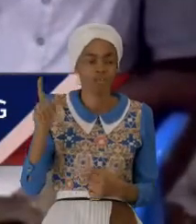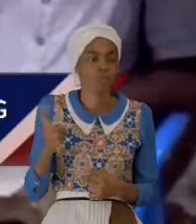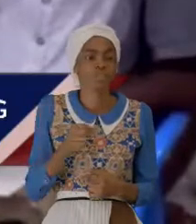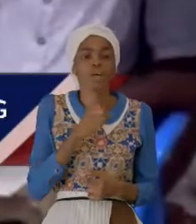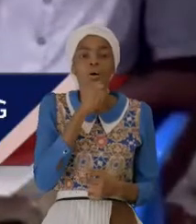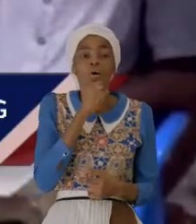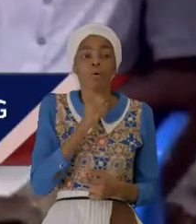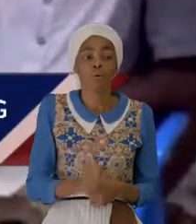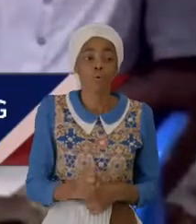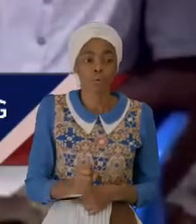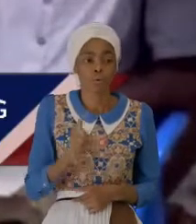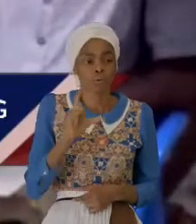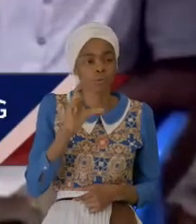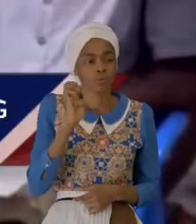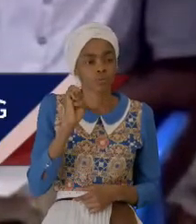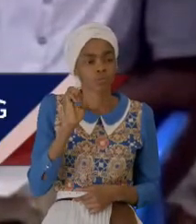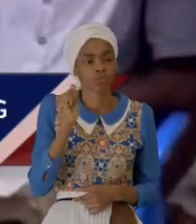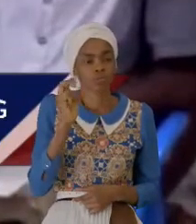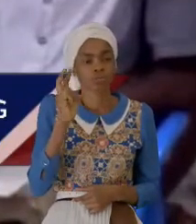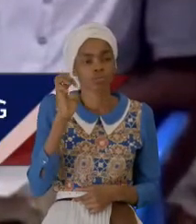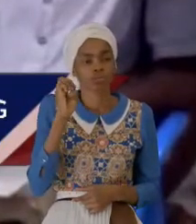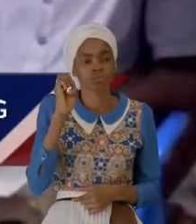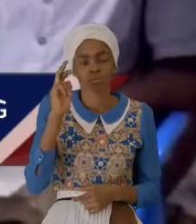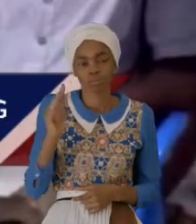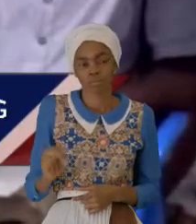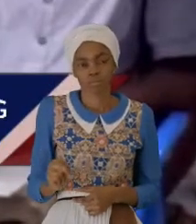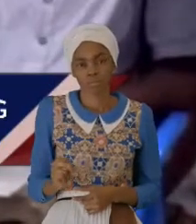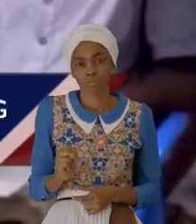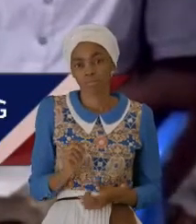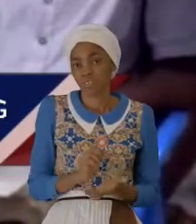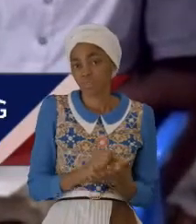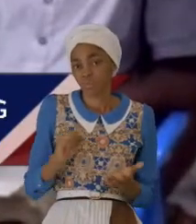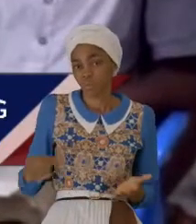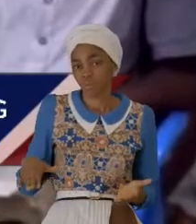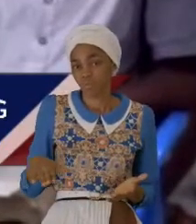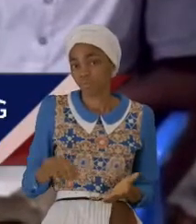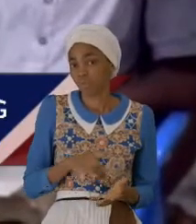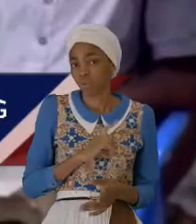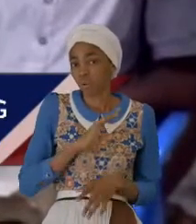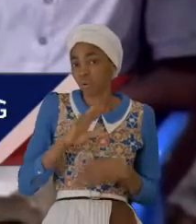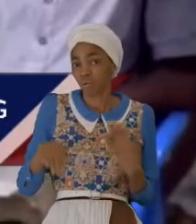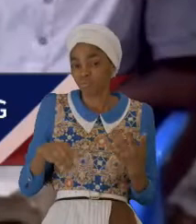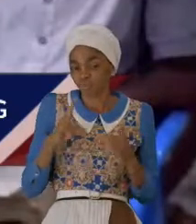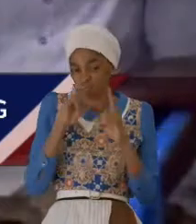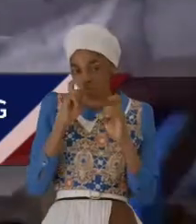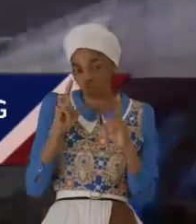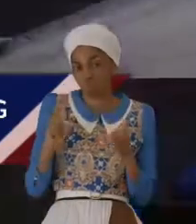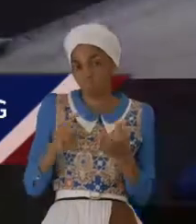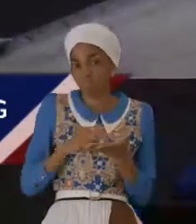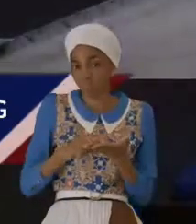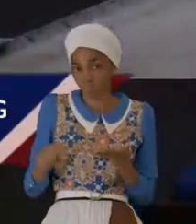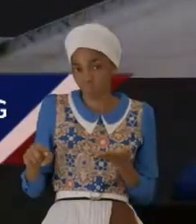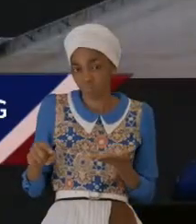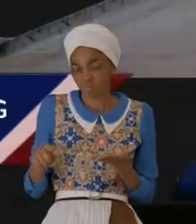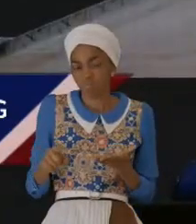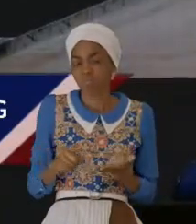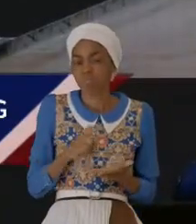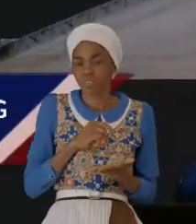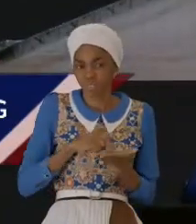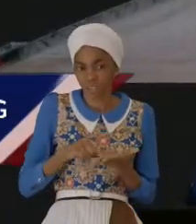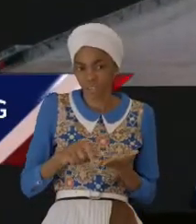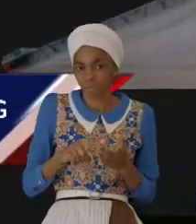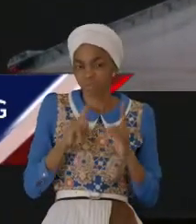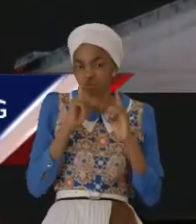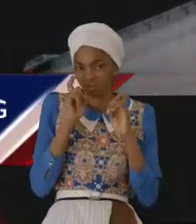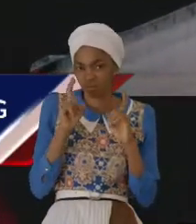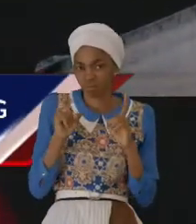old leaven check up what you believe and examine analyze if